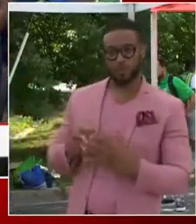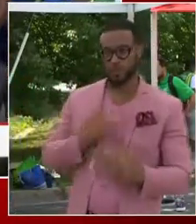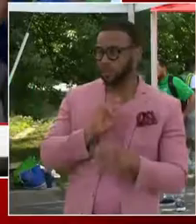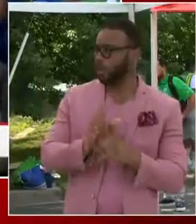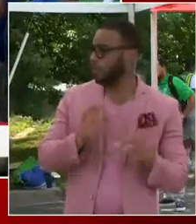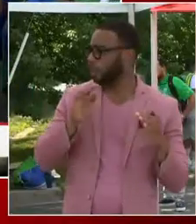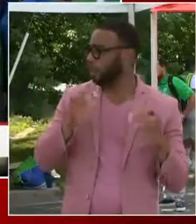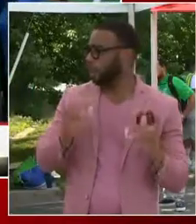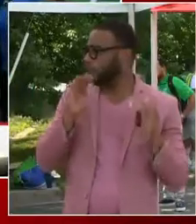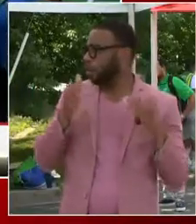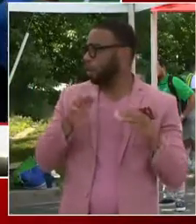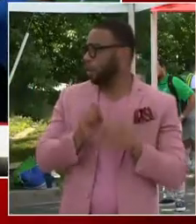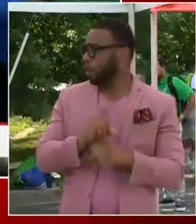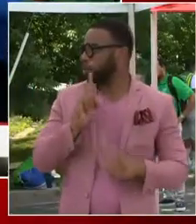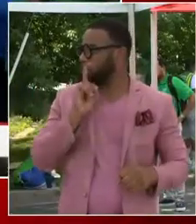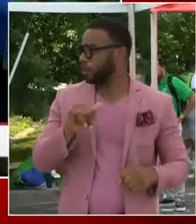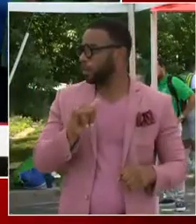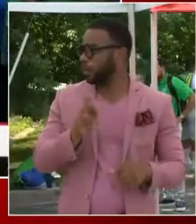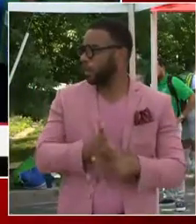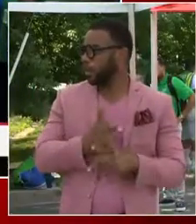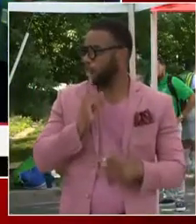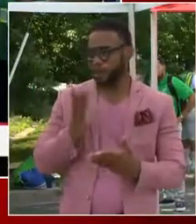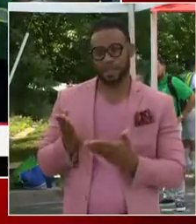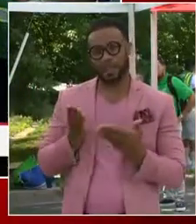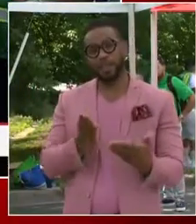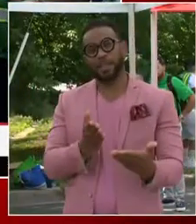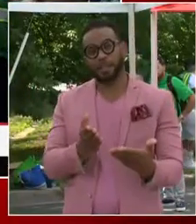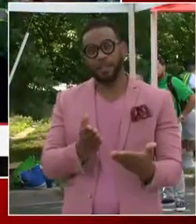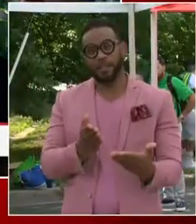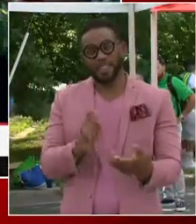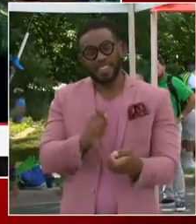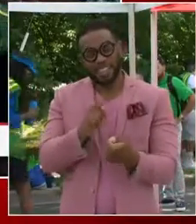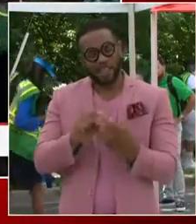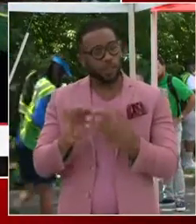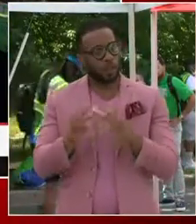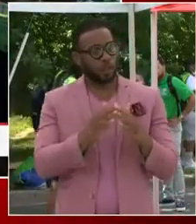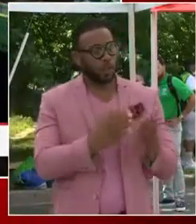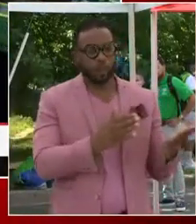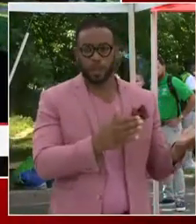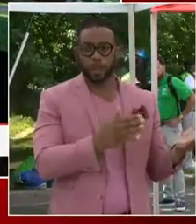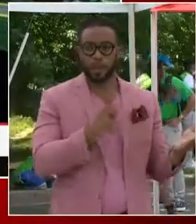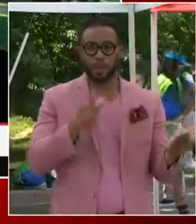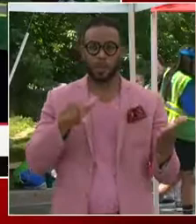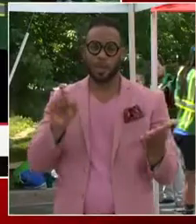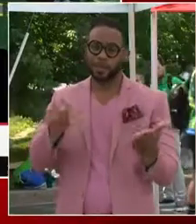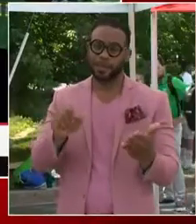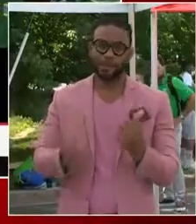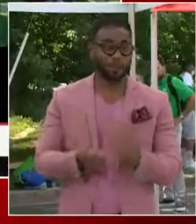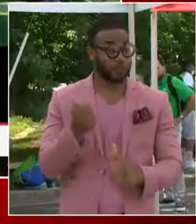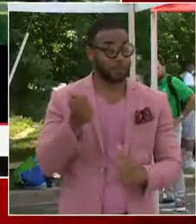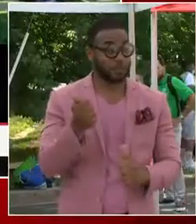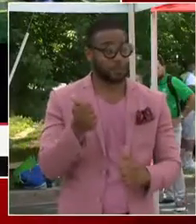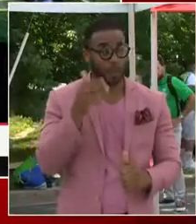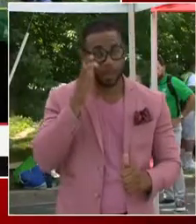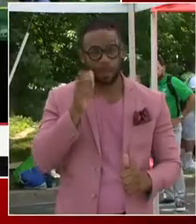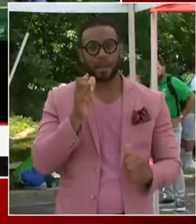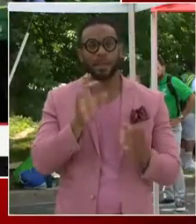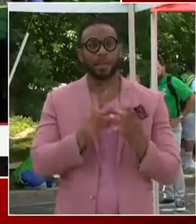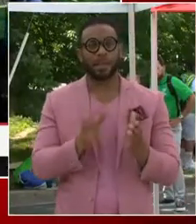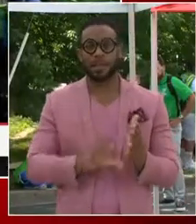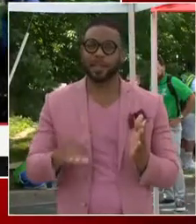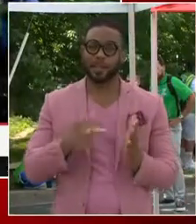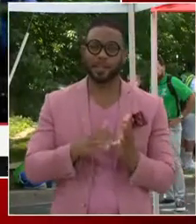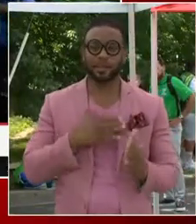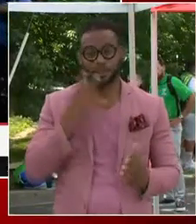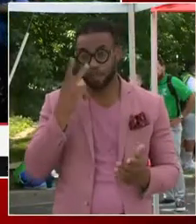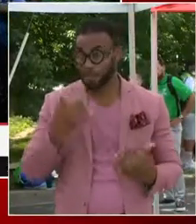really highly focused on making sure that care is delivered exactly to the communities and the people that need it most. You'll hear us saying that. So please,